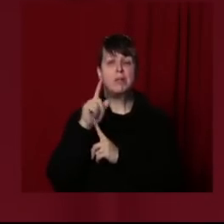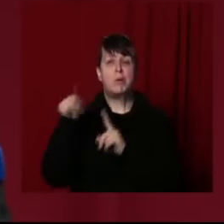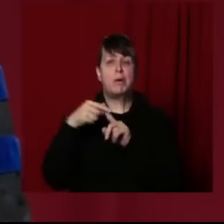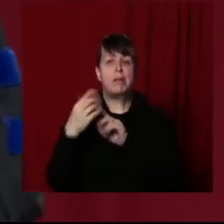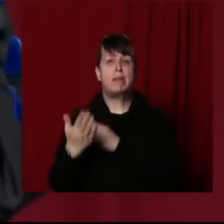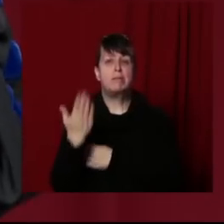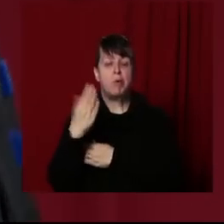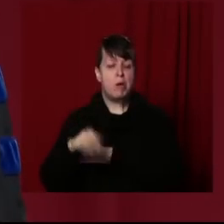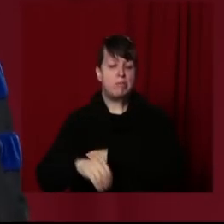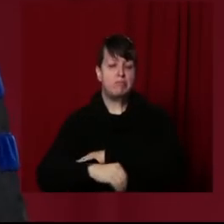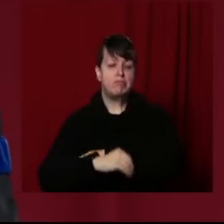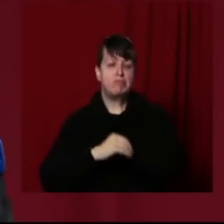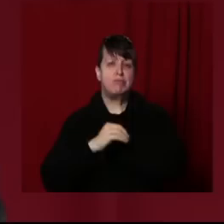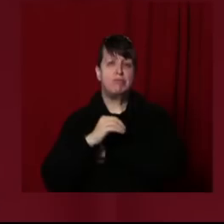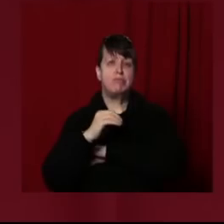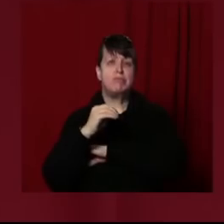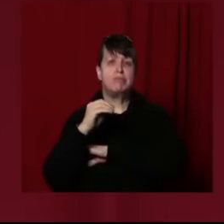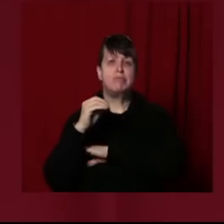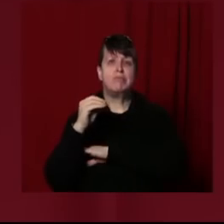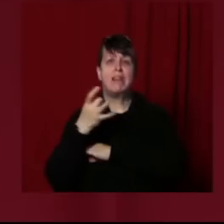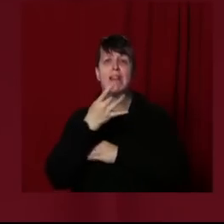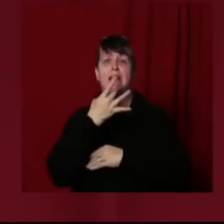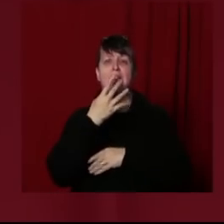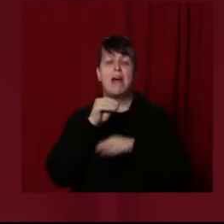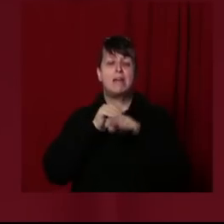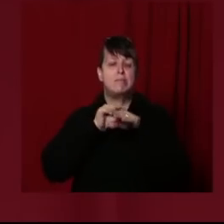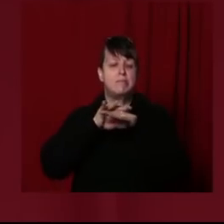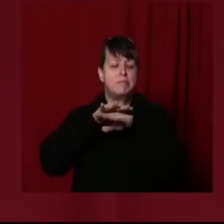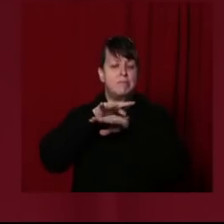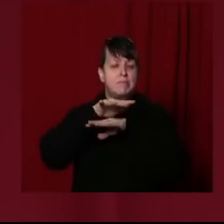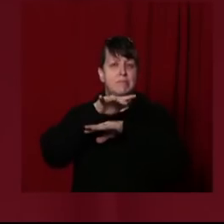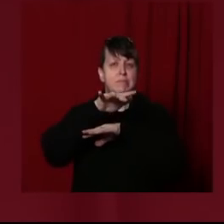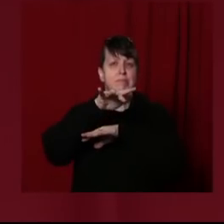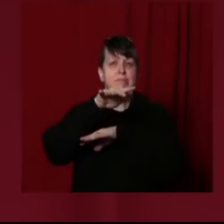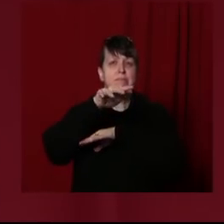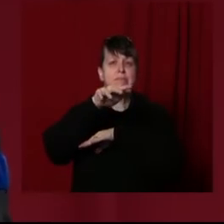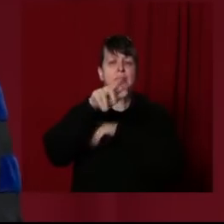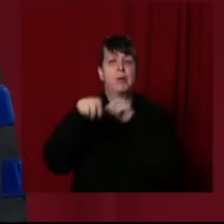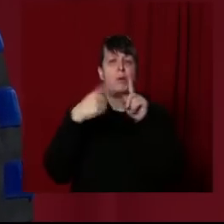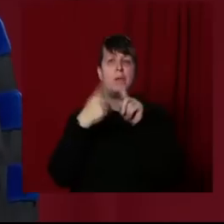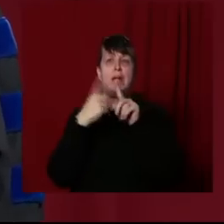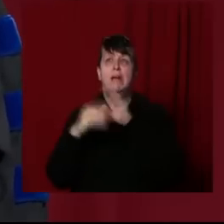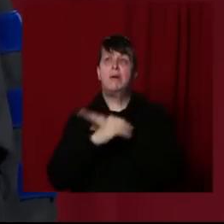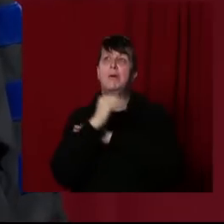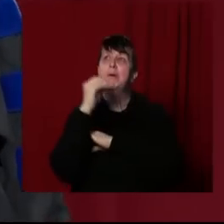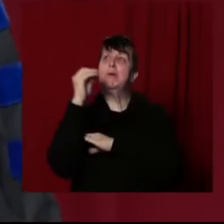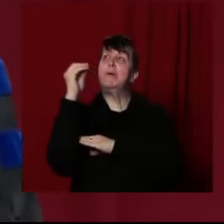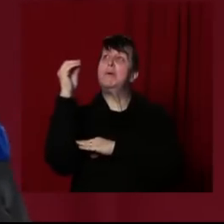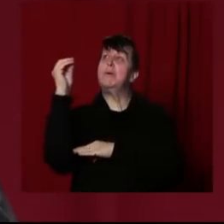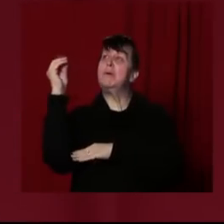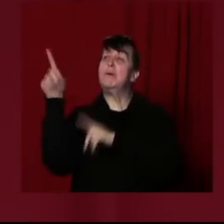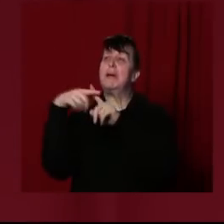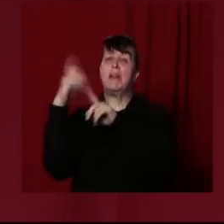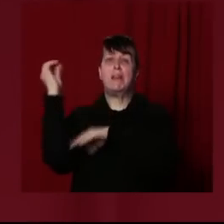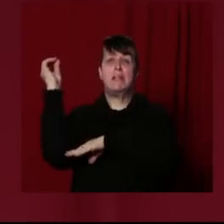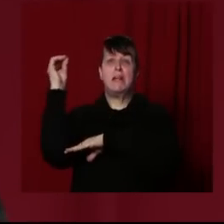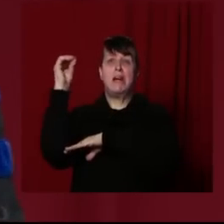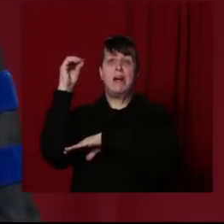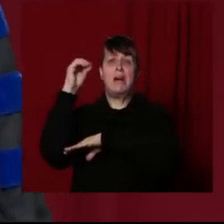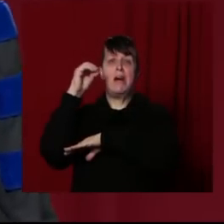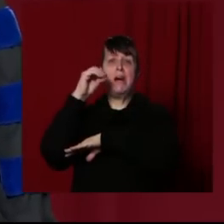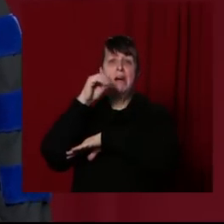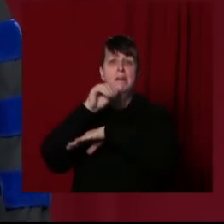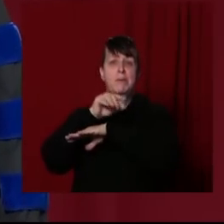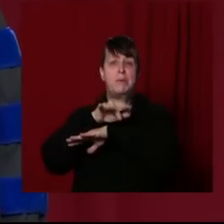long sleep. The light kisses the languid lips of night ere she can rise and hasten on." The psalmist of the